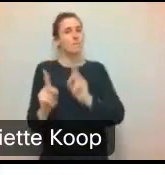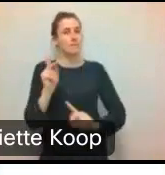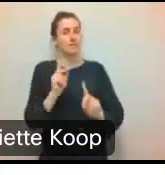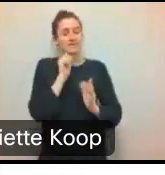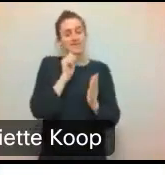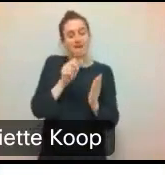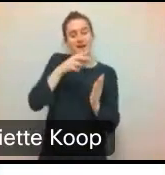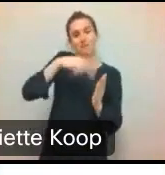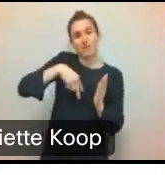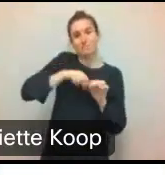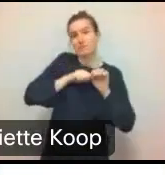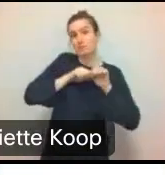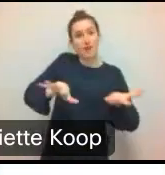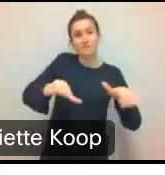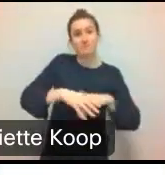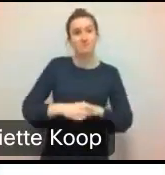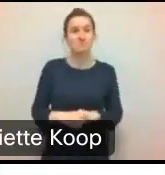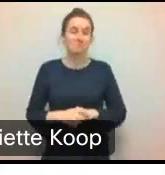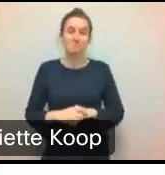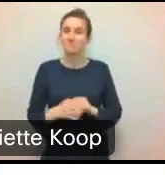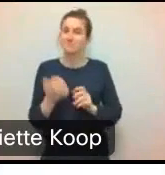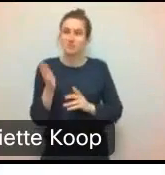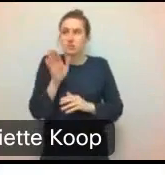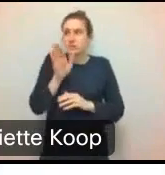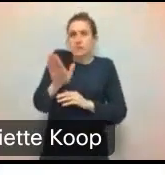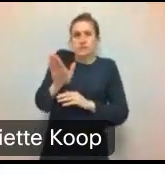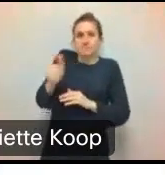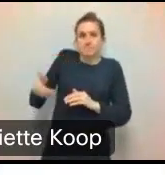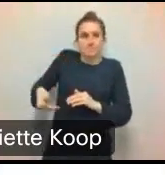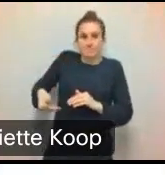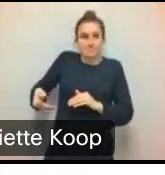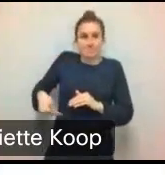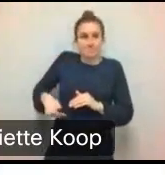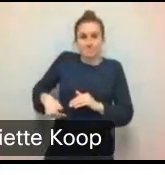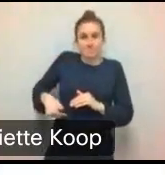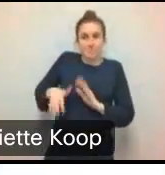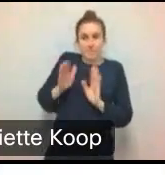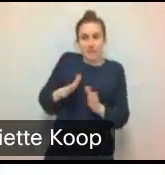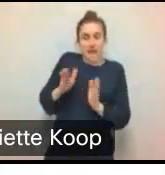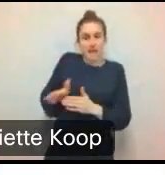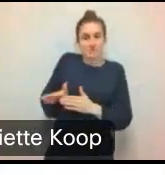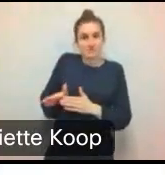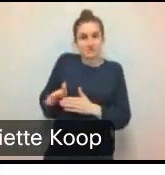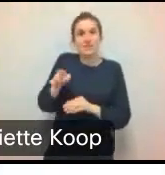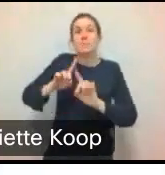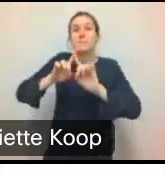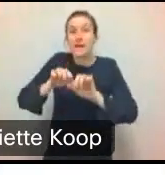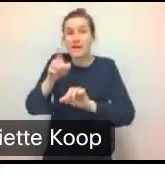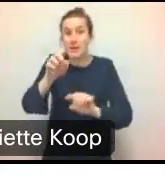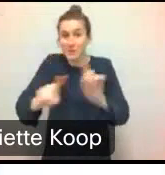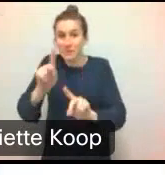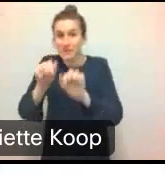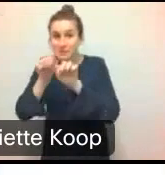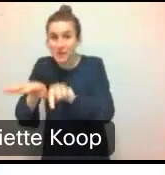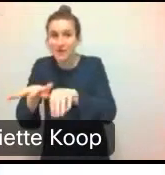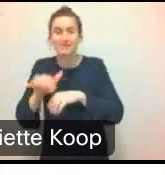it and just spreading it for whatever agenda they have. And they're counting on it. And it's not a conspiracy,